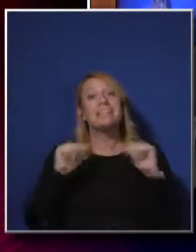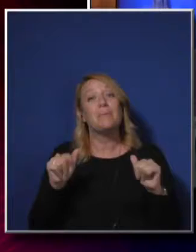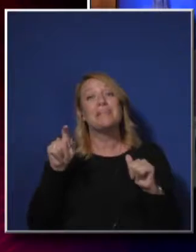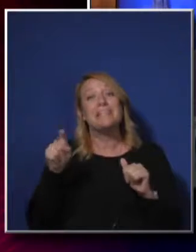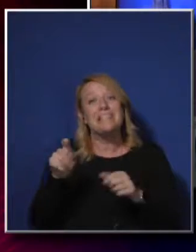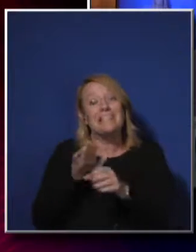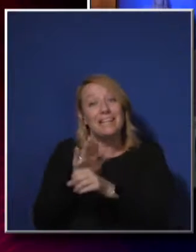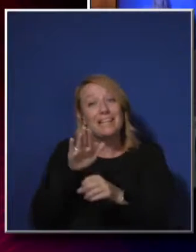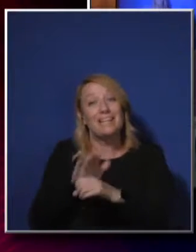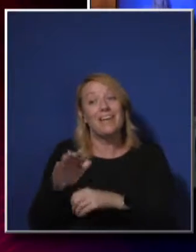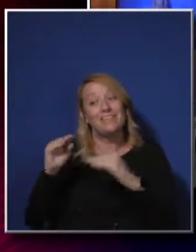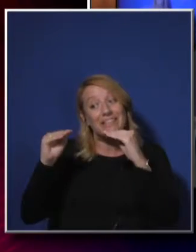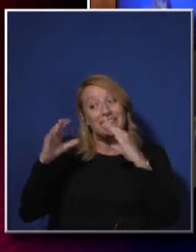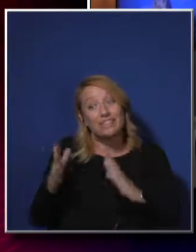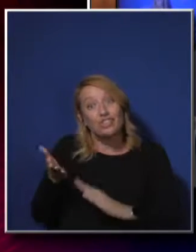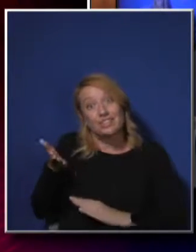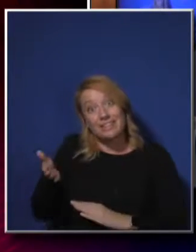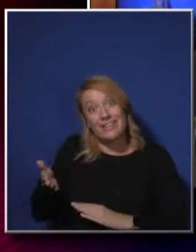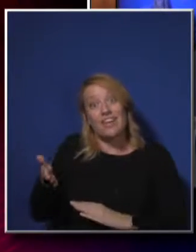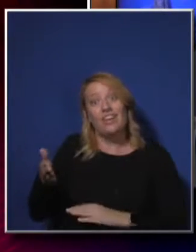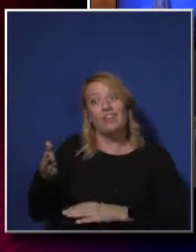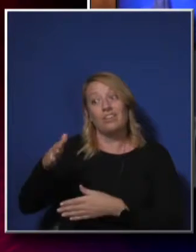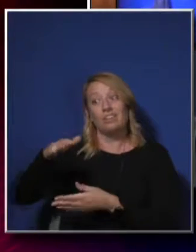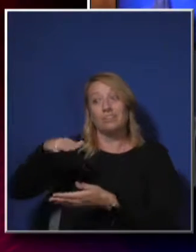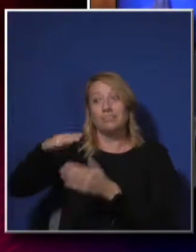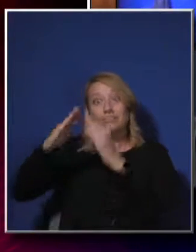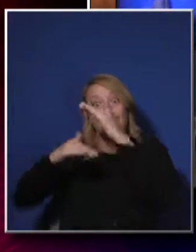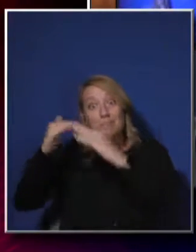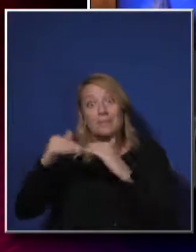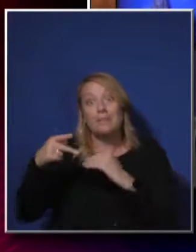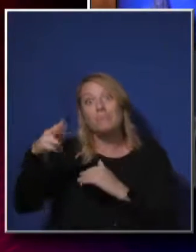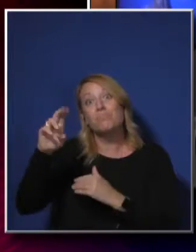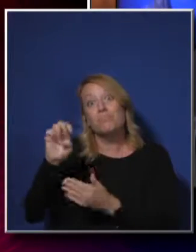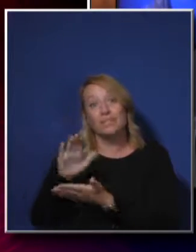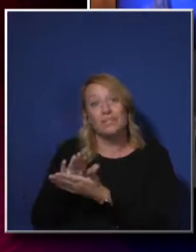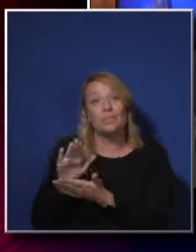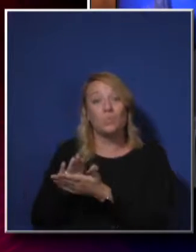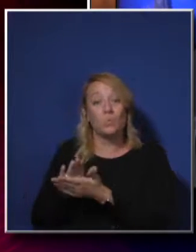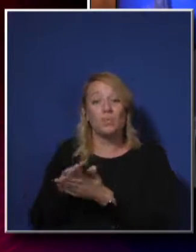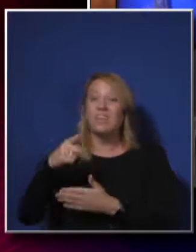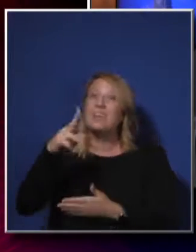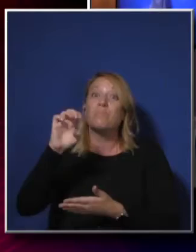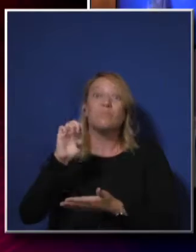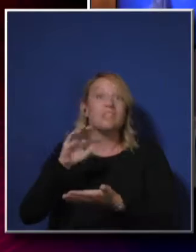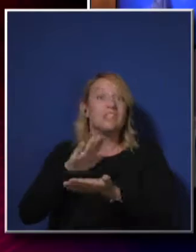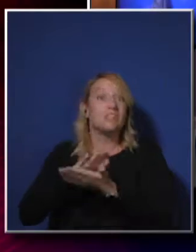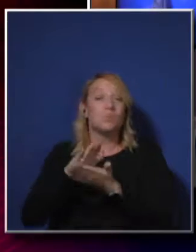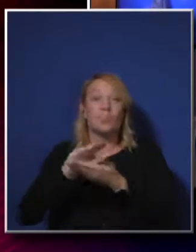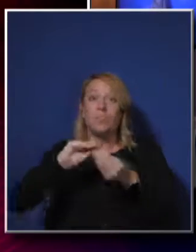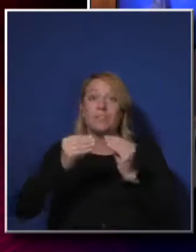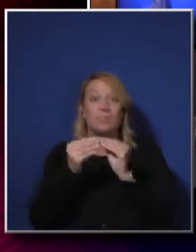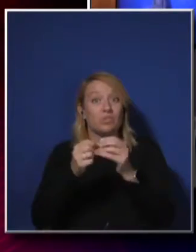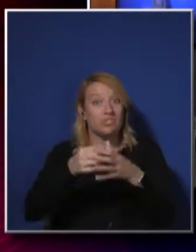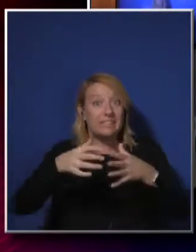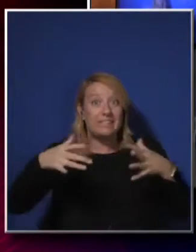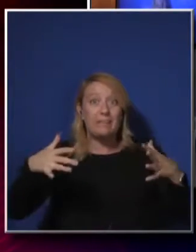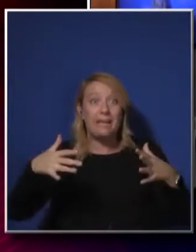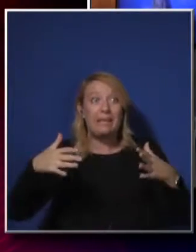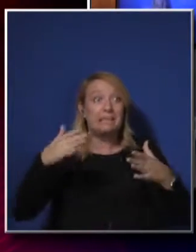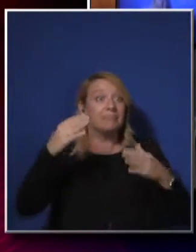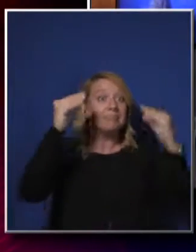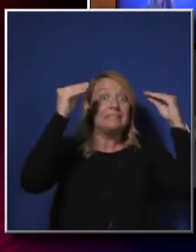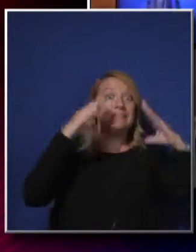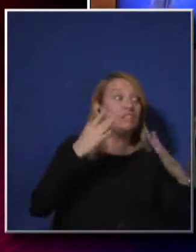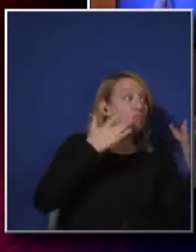preschools. Our preschools are expanding. We're running out of teachers, so that's a challenge in